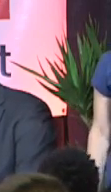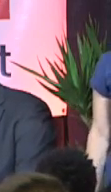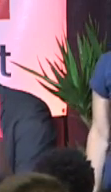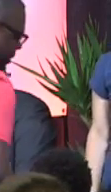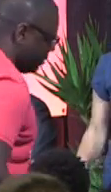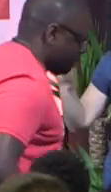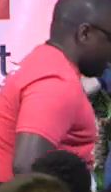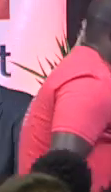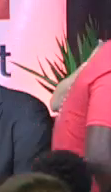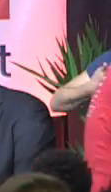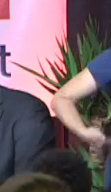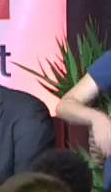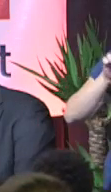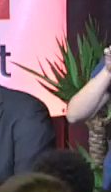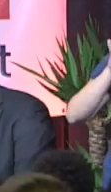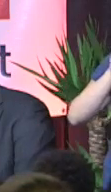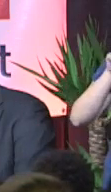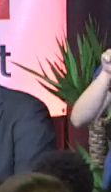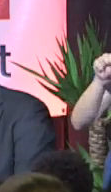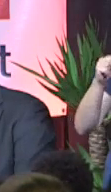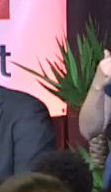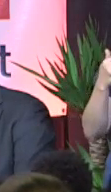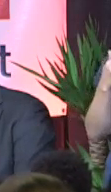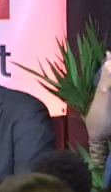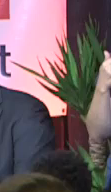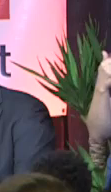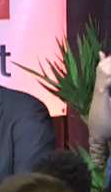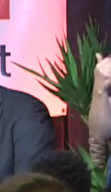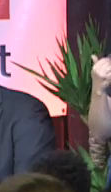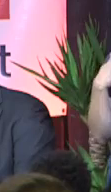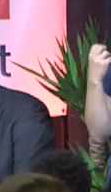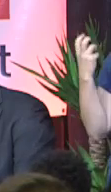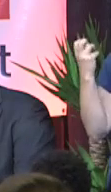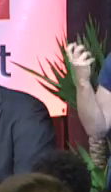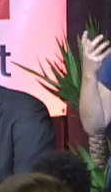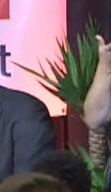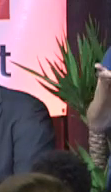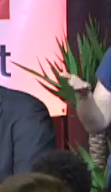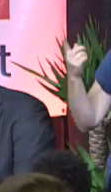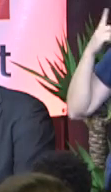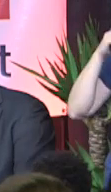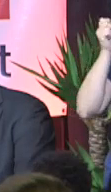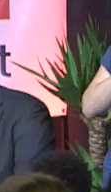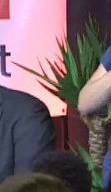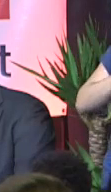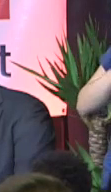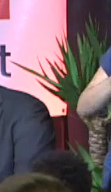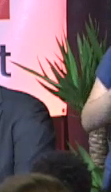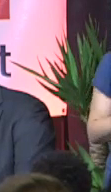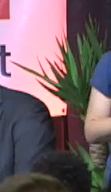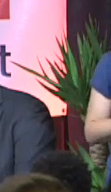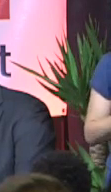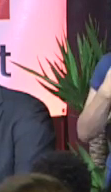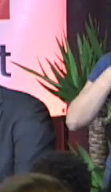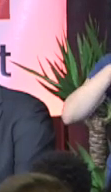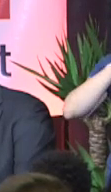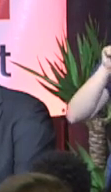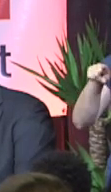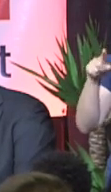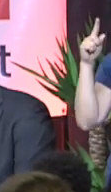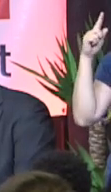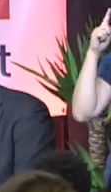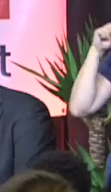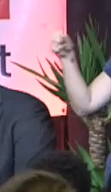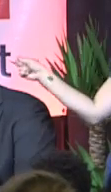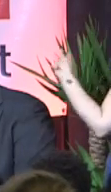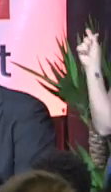Hi, my name's Linda, and I have a role modeling resource for girls. My question is for those of you who